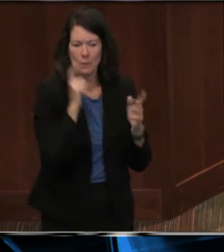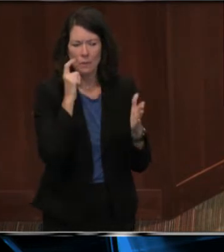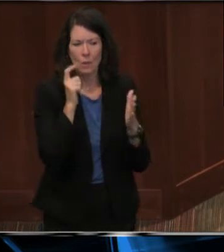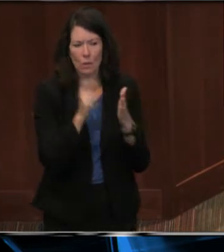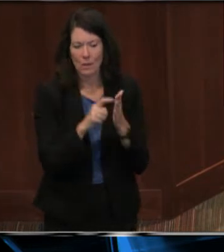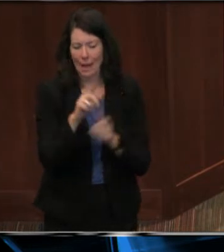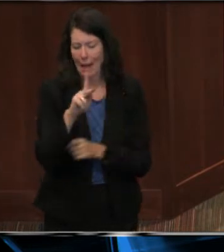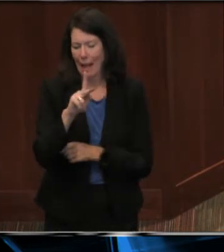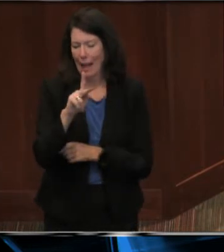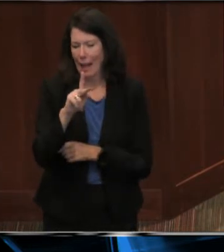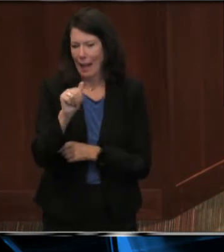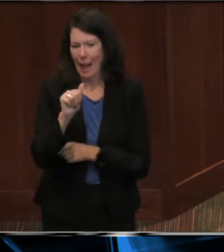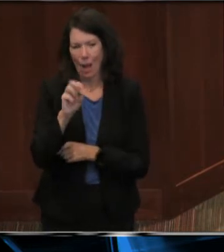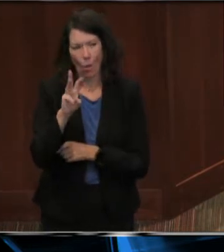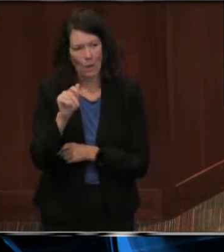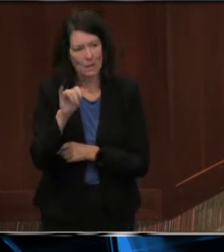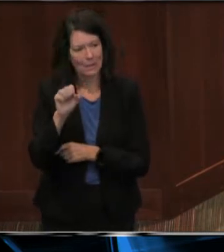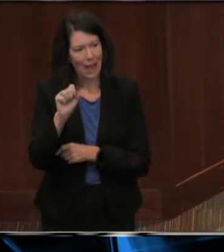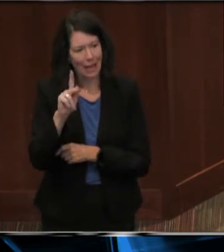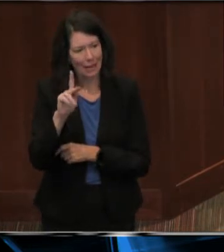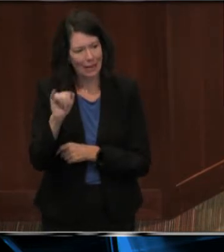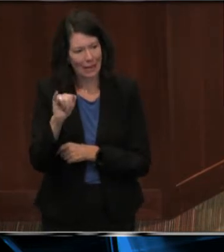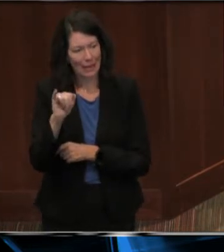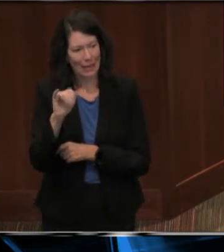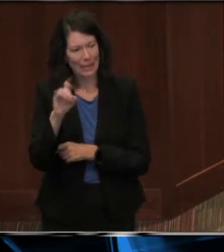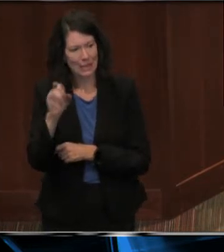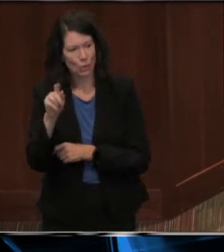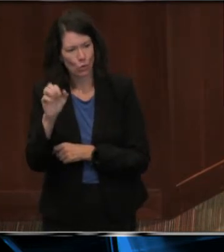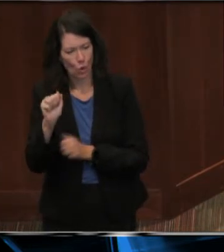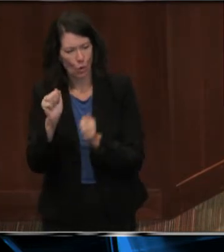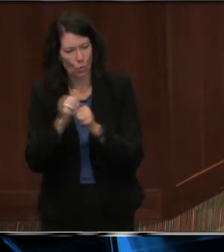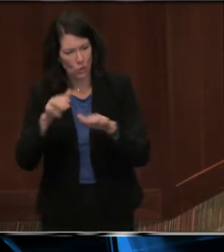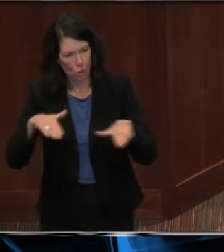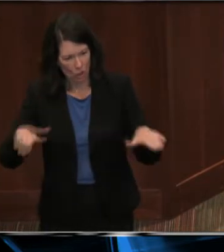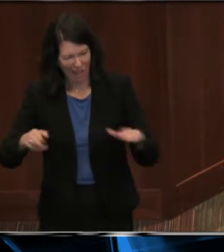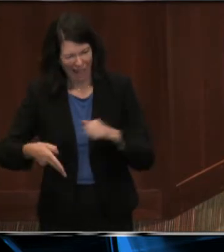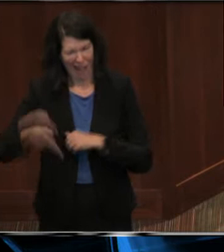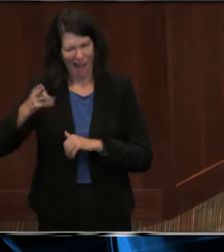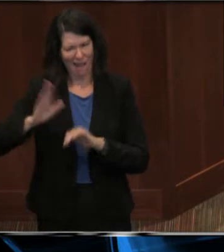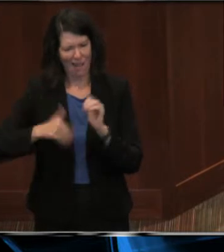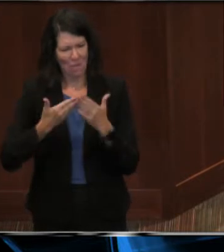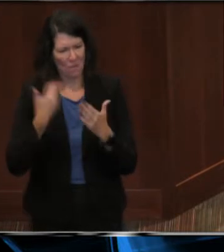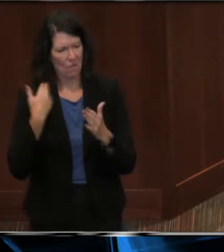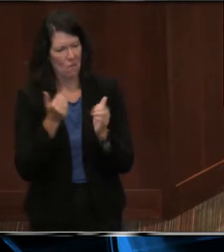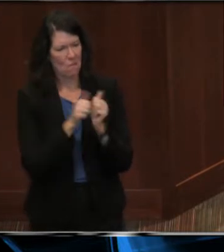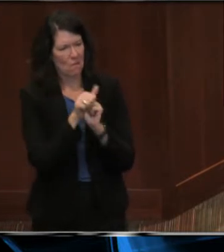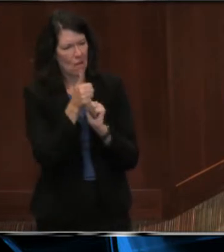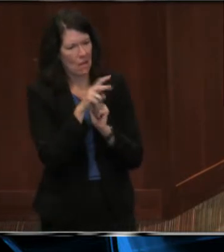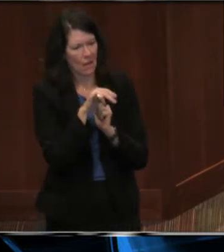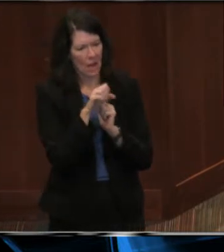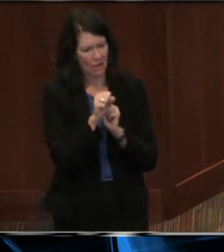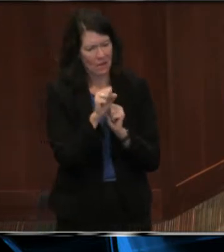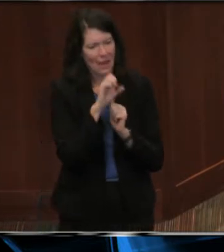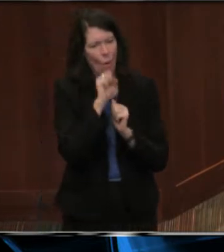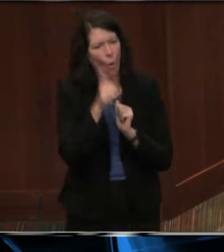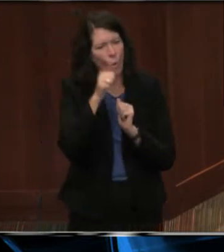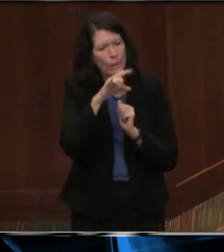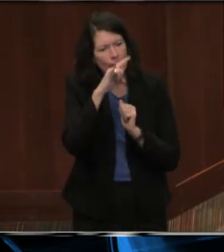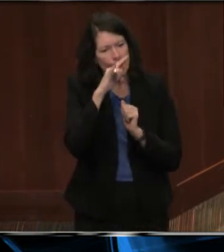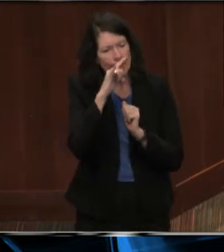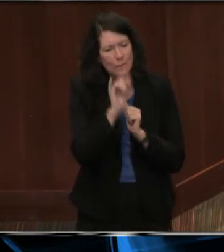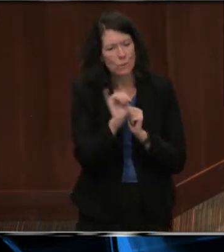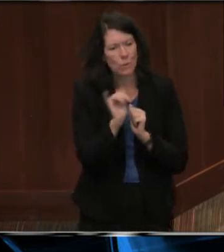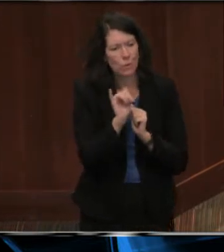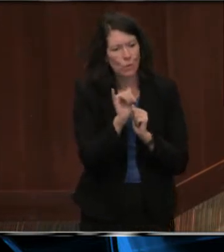the Kawasaki syndrome in children, which is a higher incidence than what we've seen with other viruses. And it's older children. So we